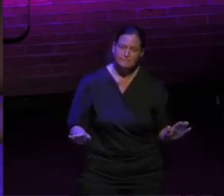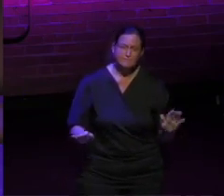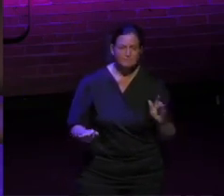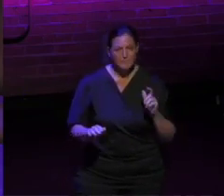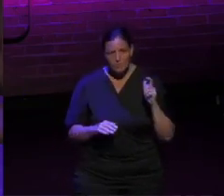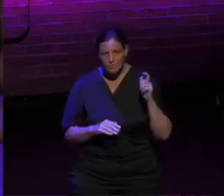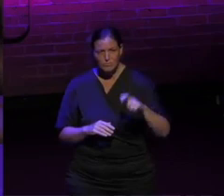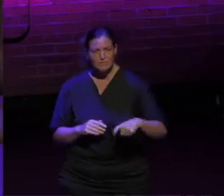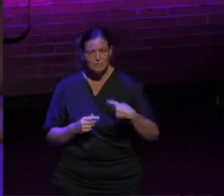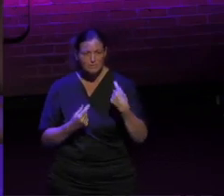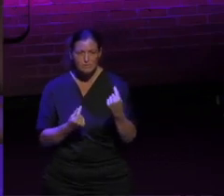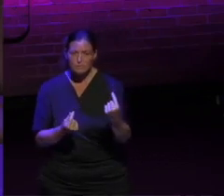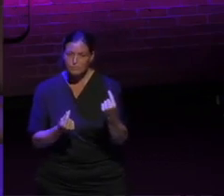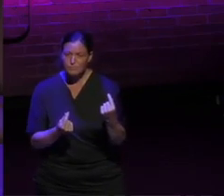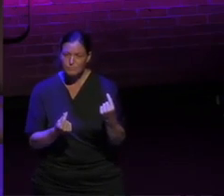need to do